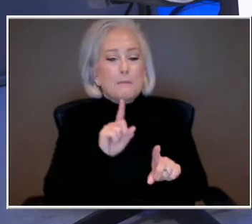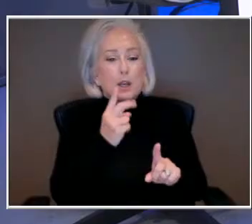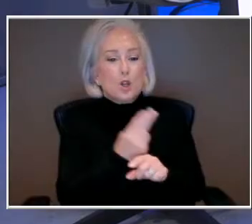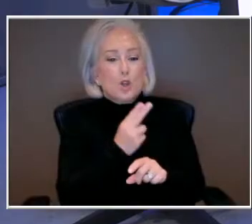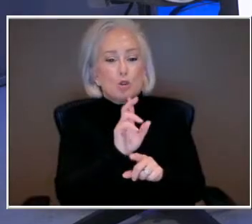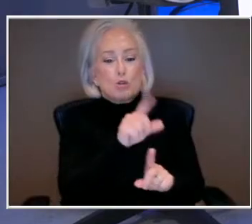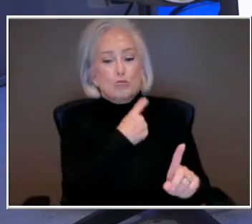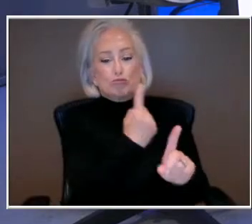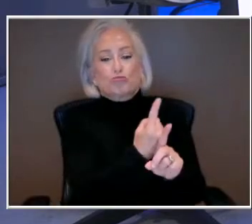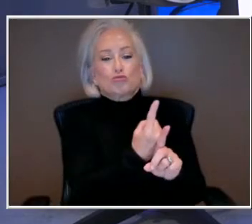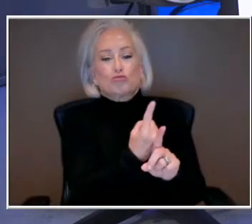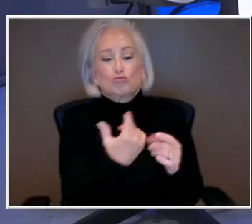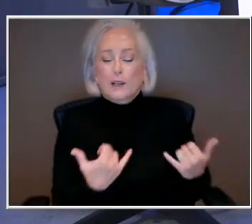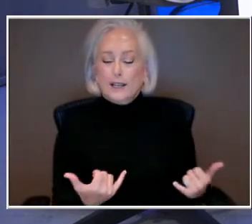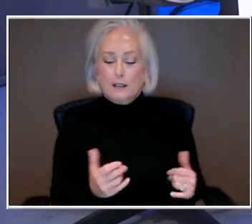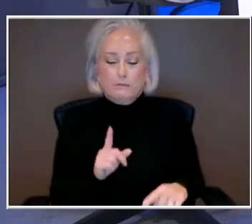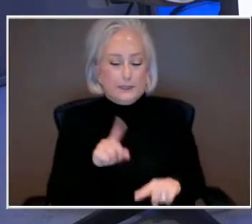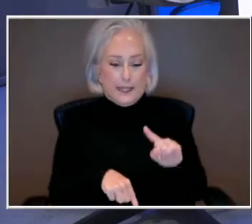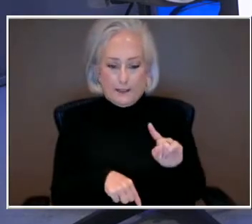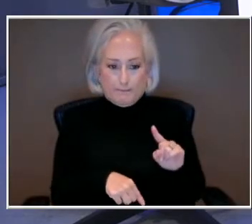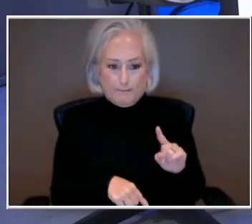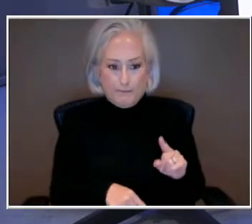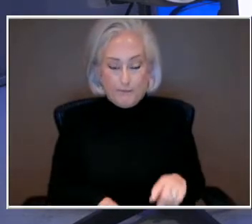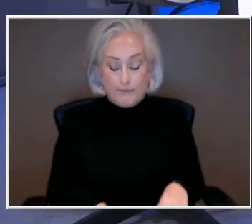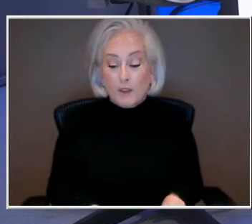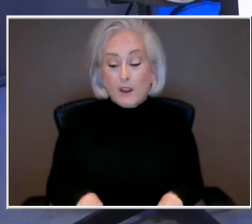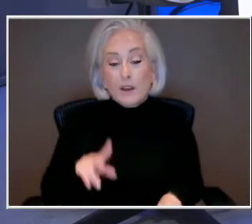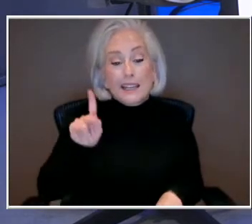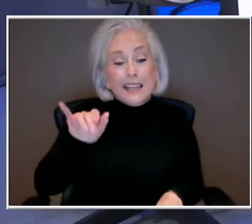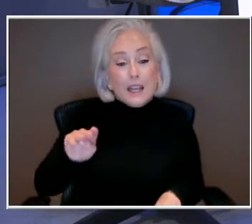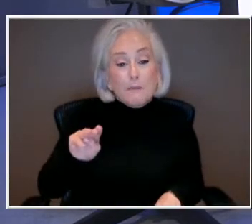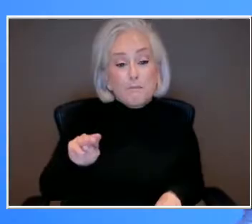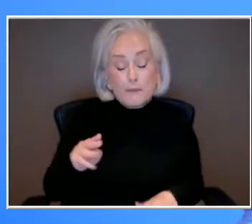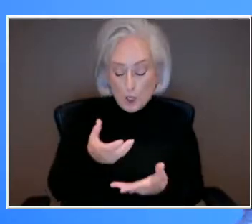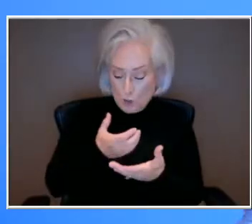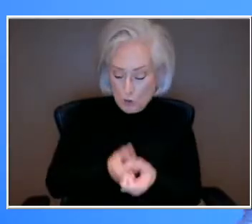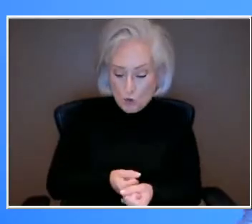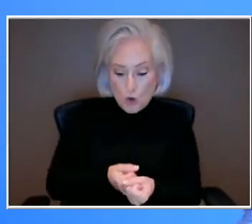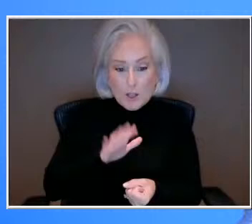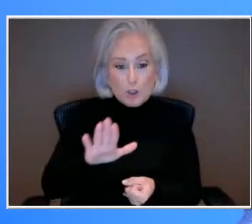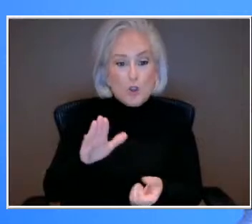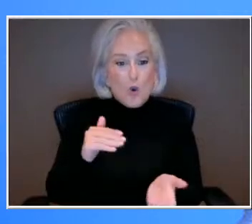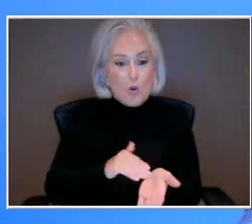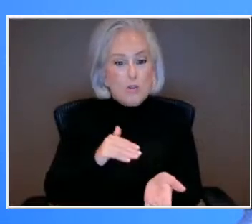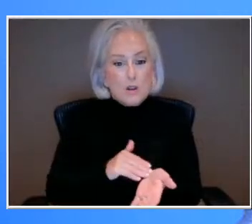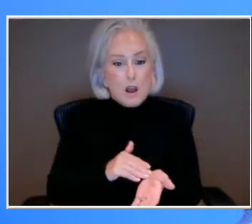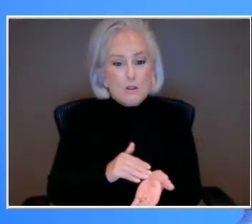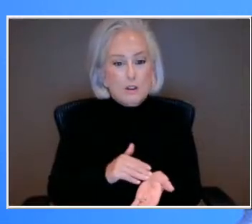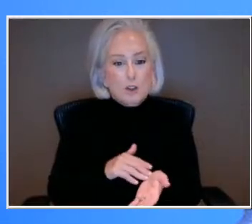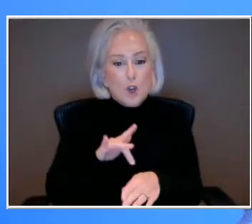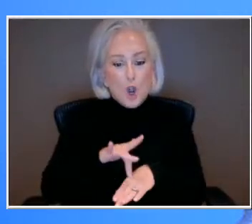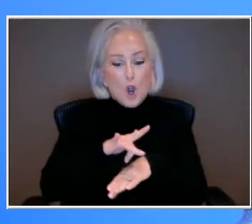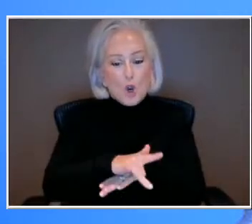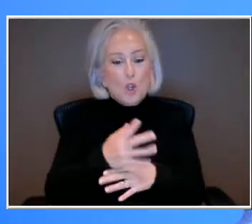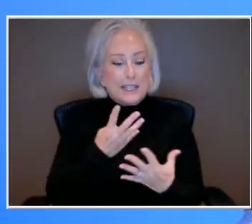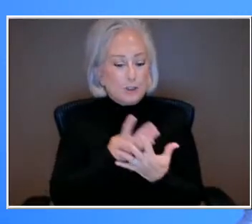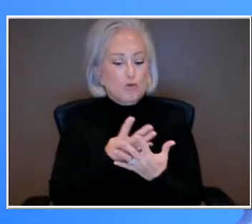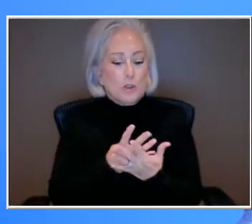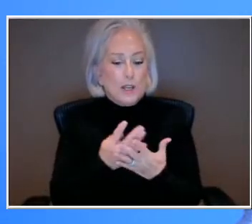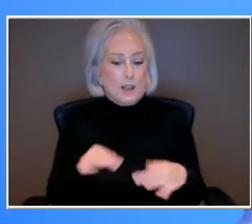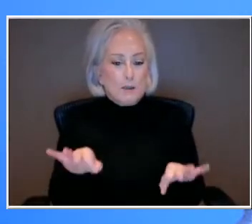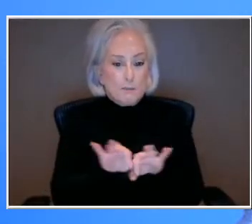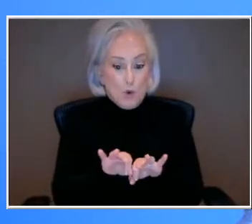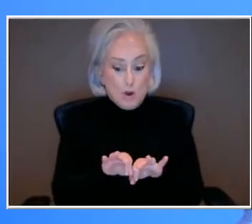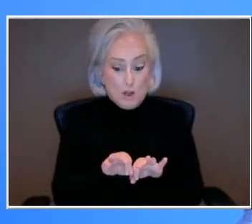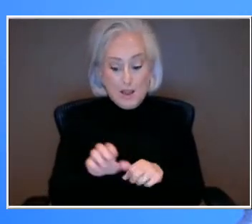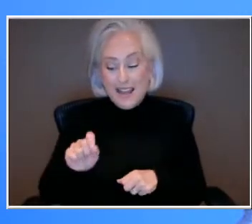I think it's really important to trust your doctor. I think early screenings are extremely important, but I think using AI as a tool to assist your doctor